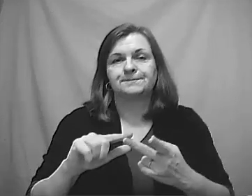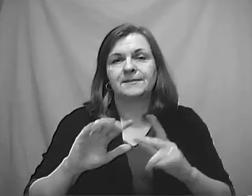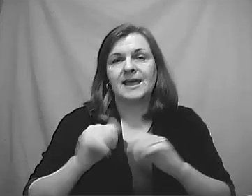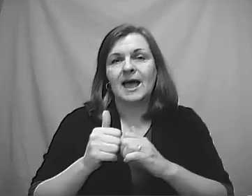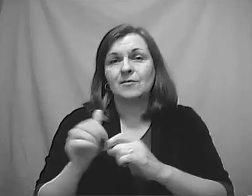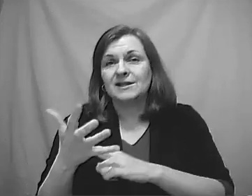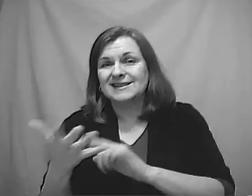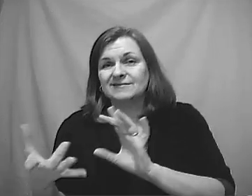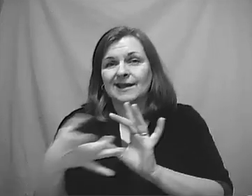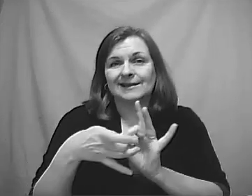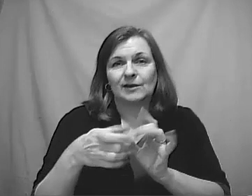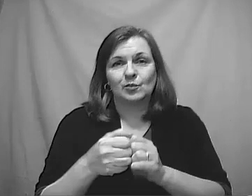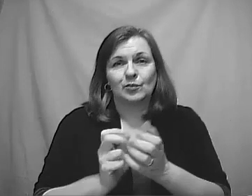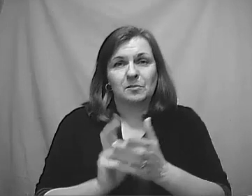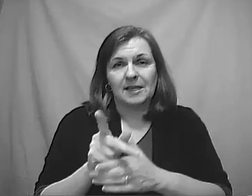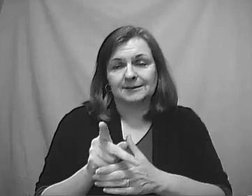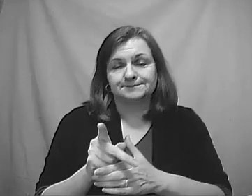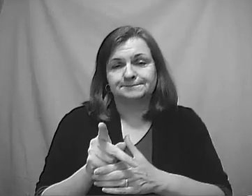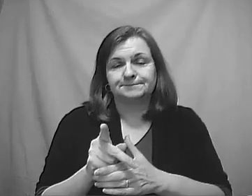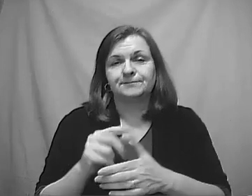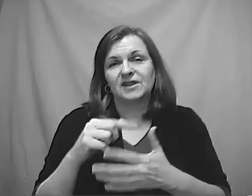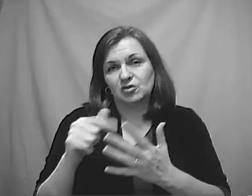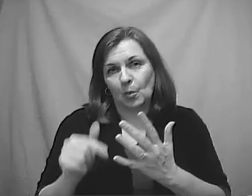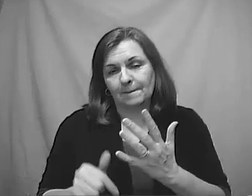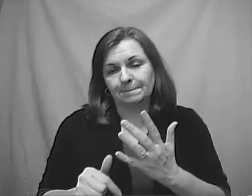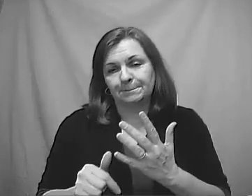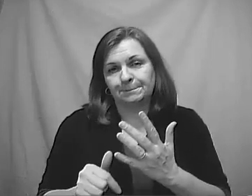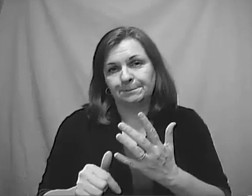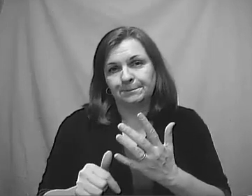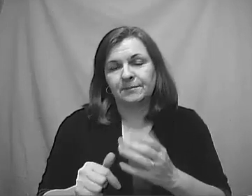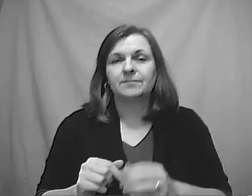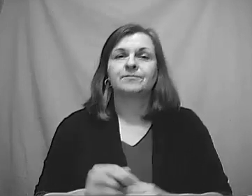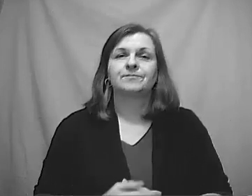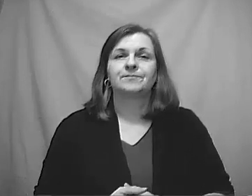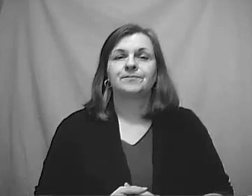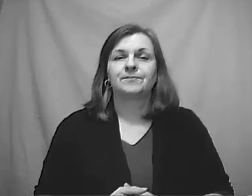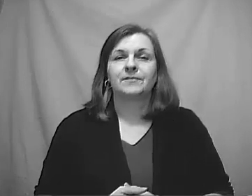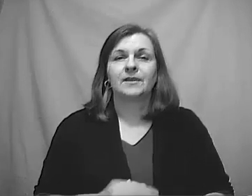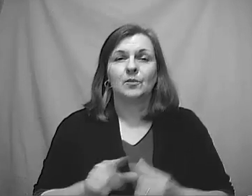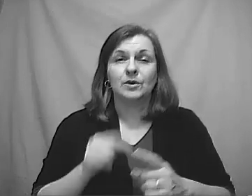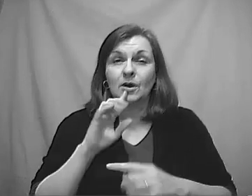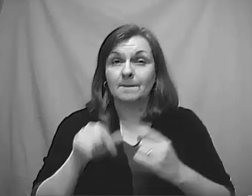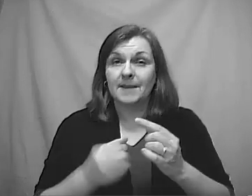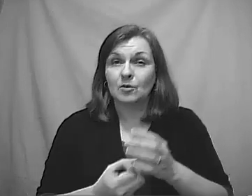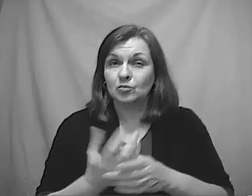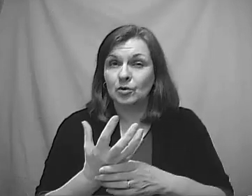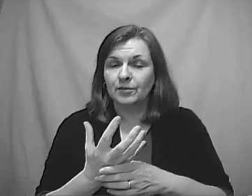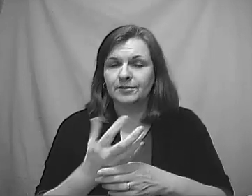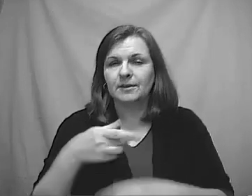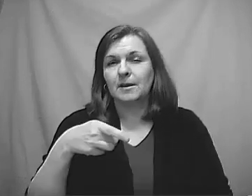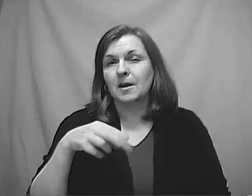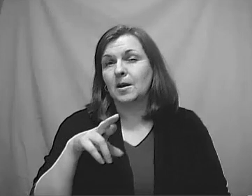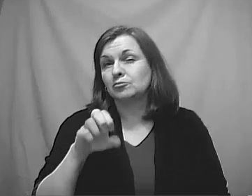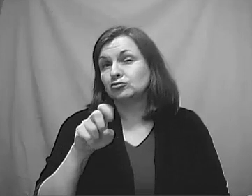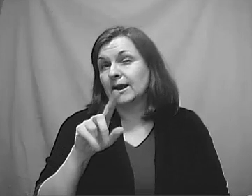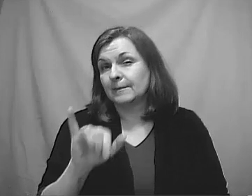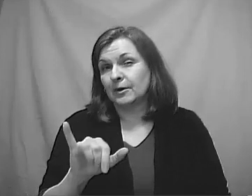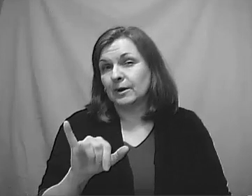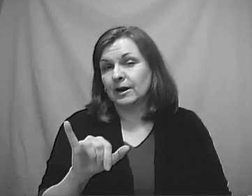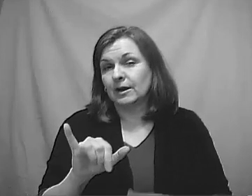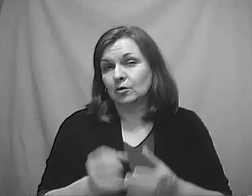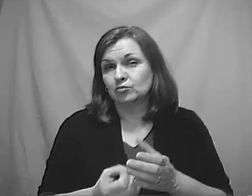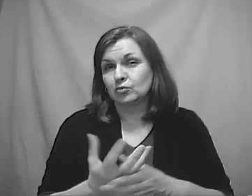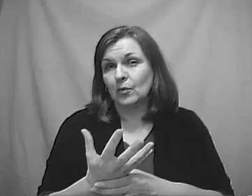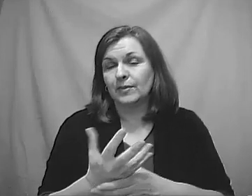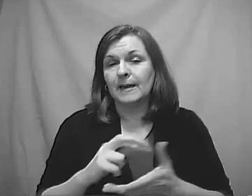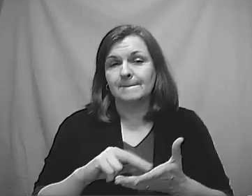how leaves are attached to the plant, and so on. When we talk primary growth of a plant, however, we're